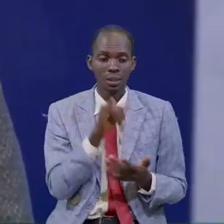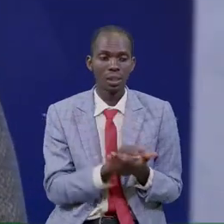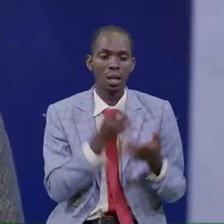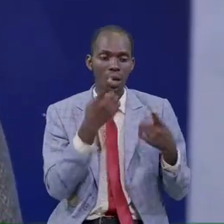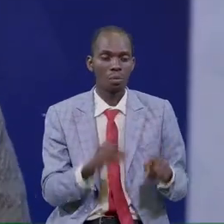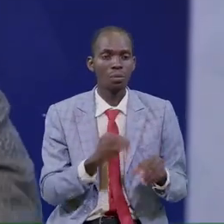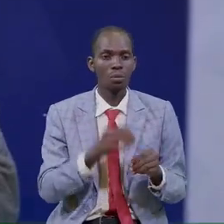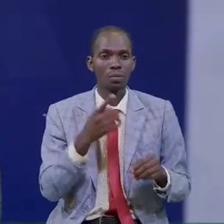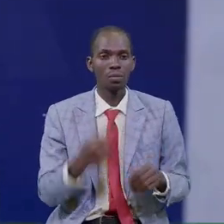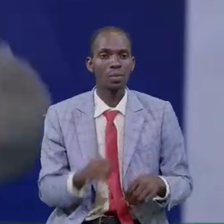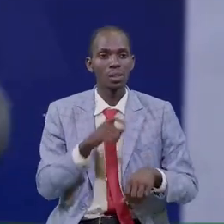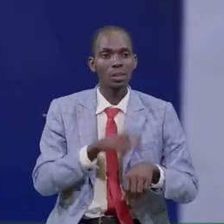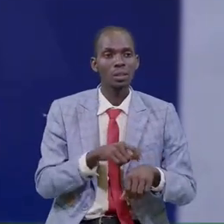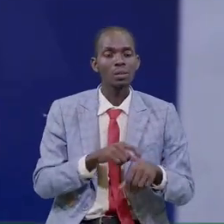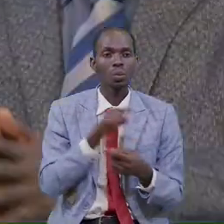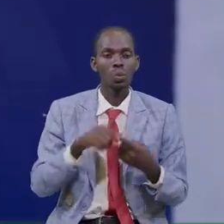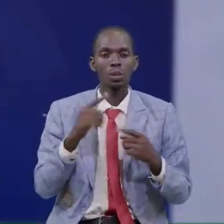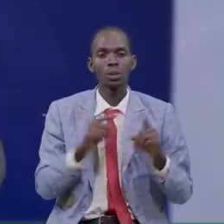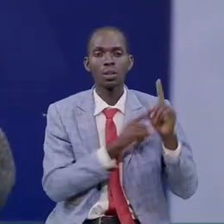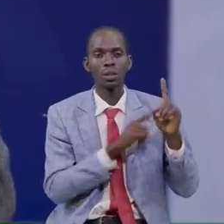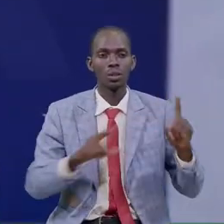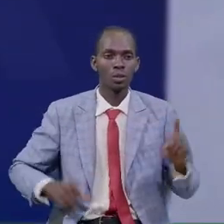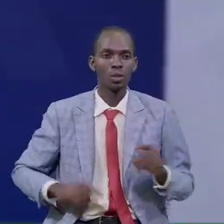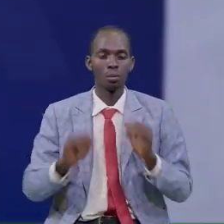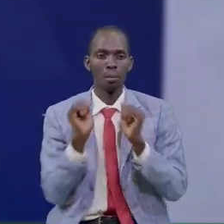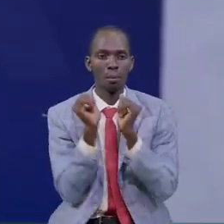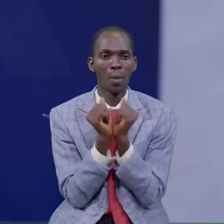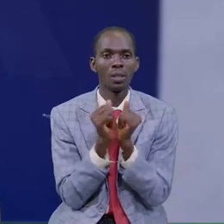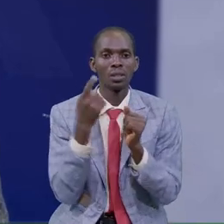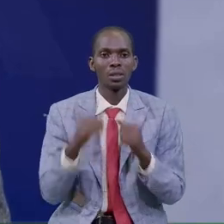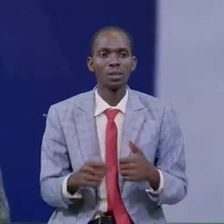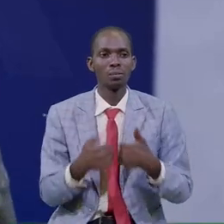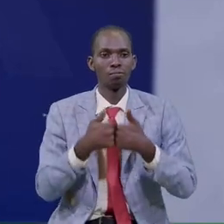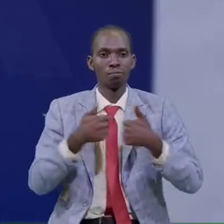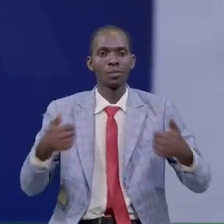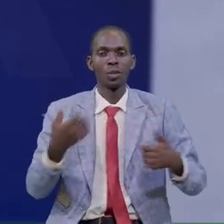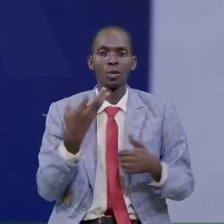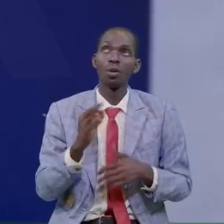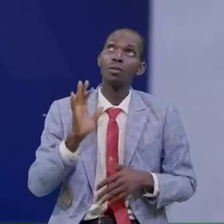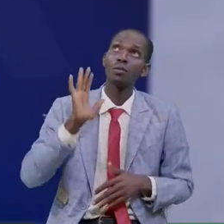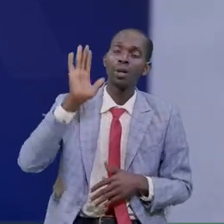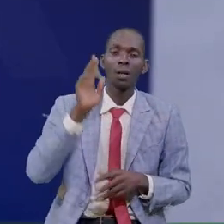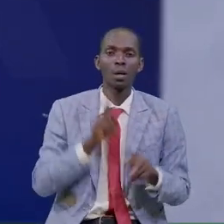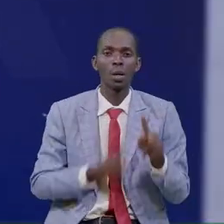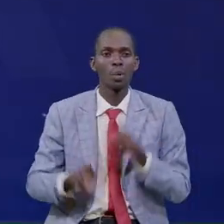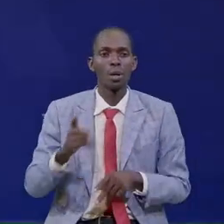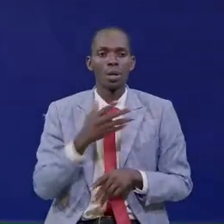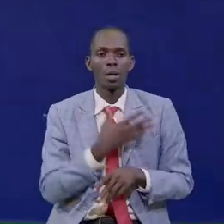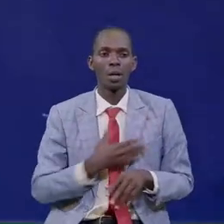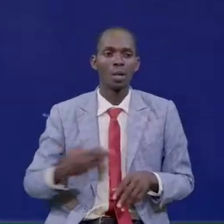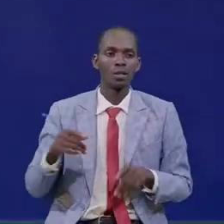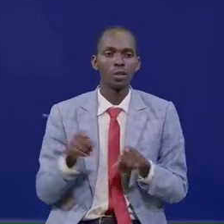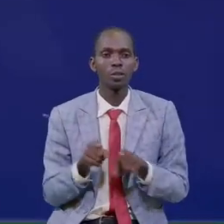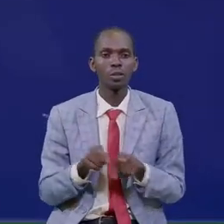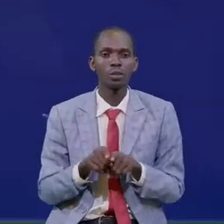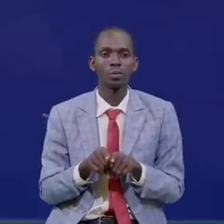Lord bindeth up the breach of his people. Lorsque and also it says